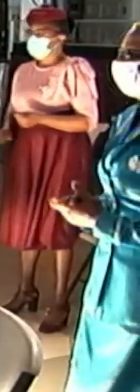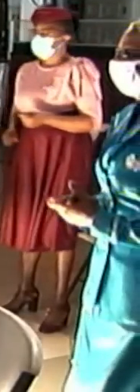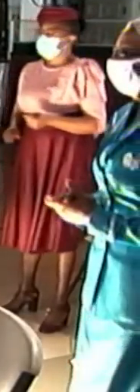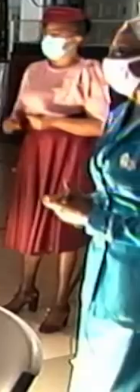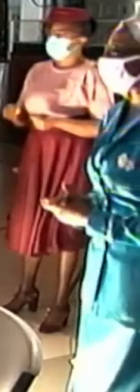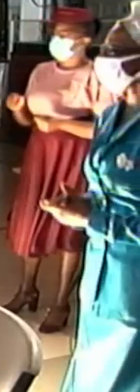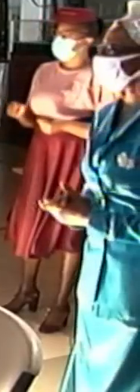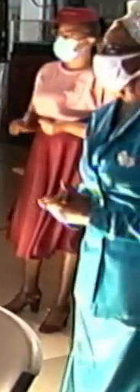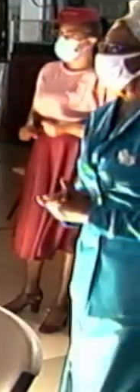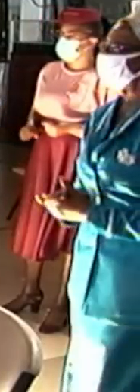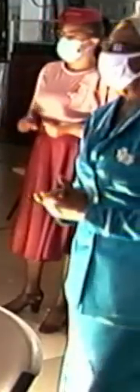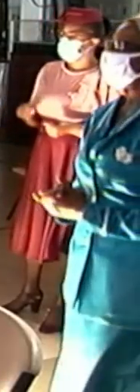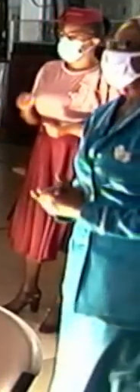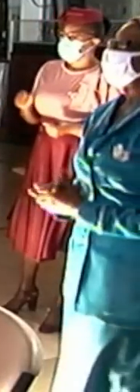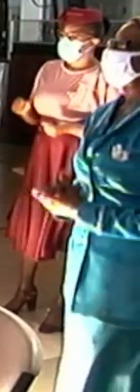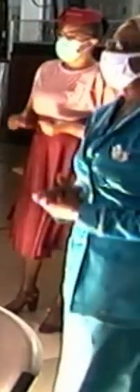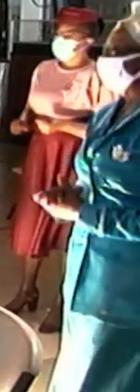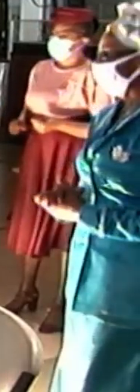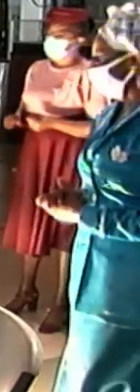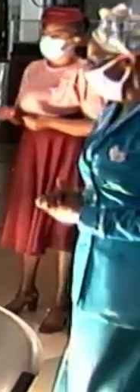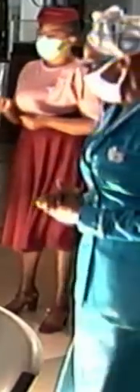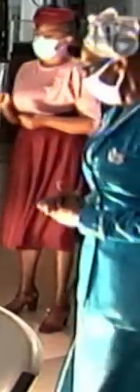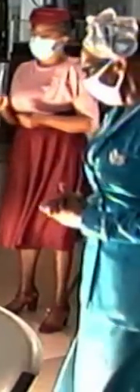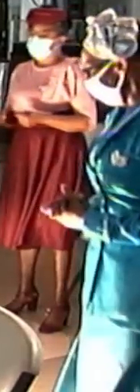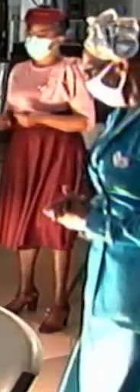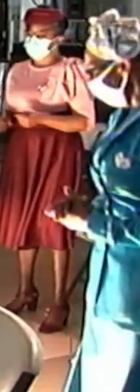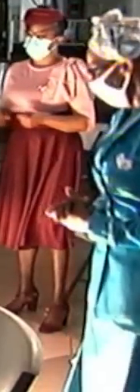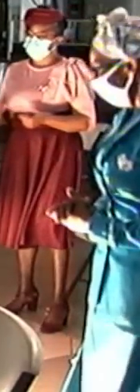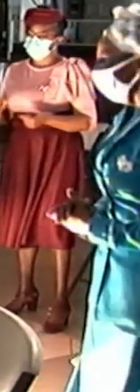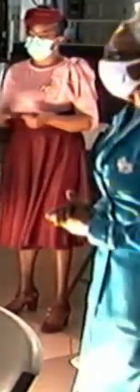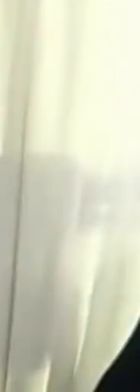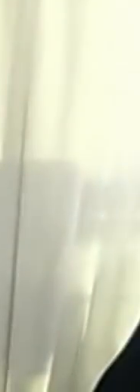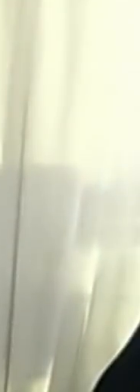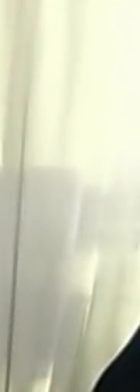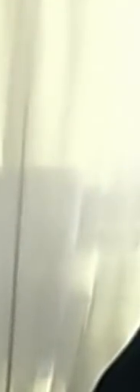Just how all